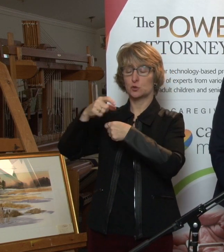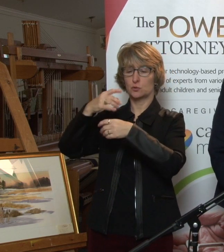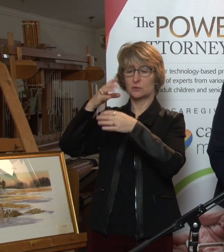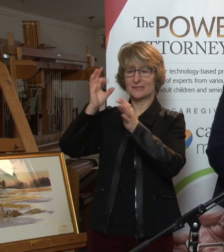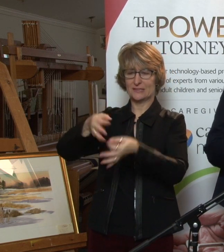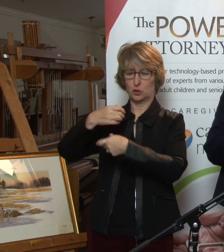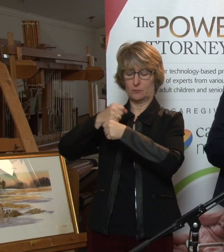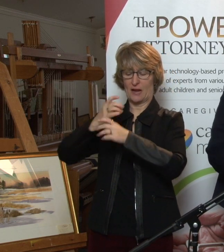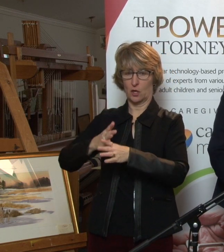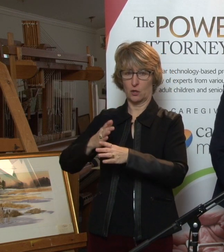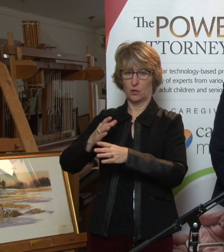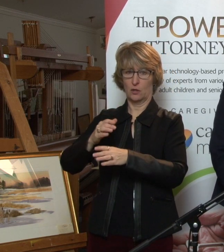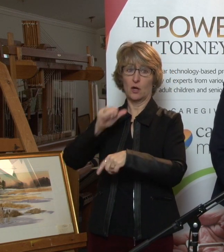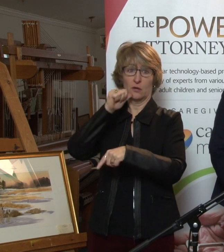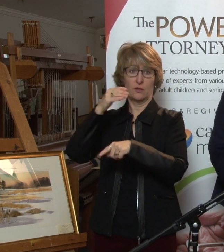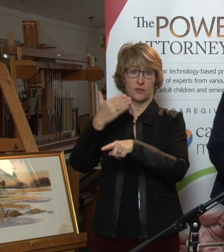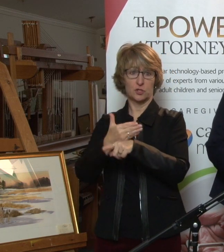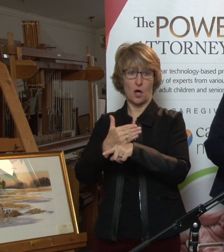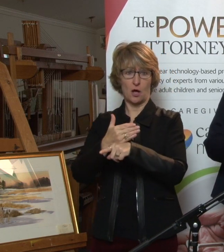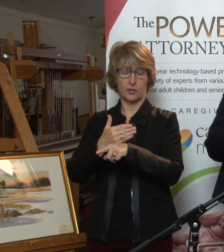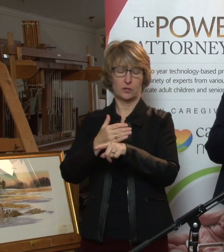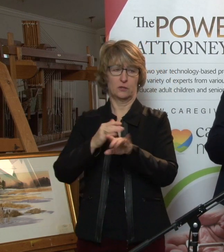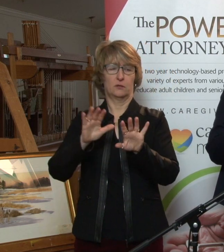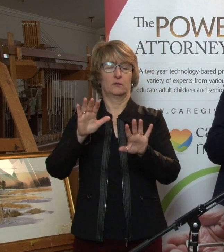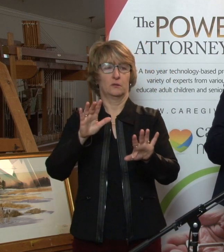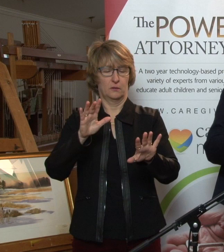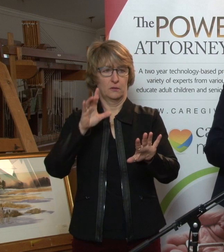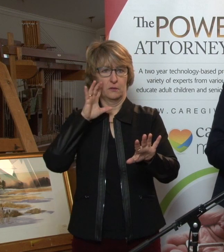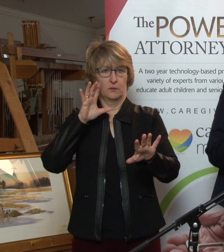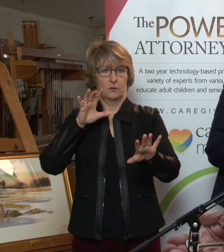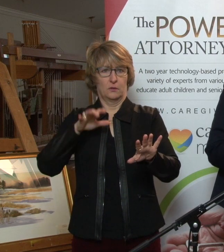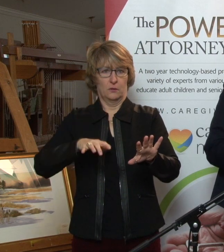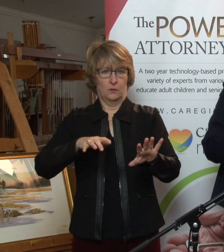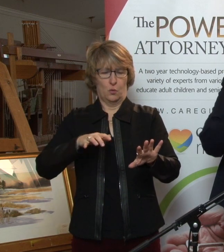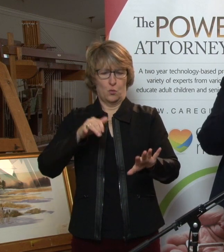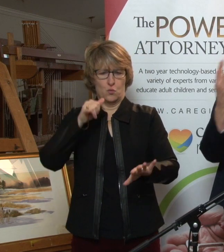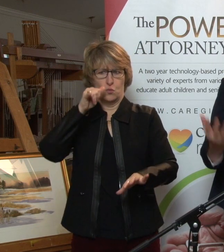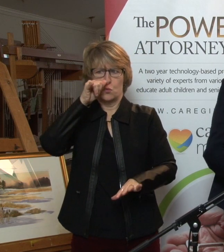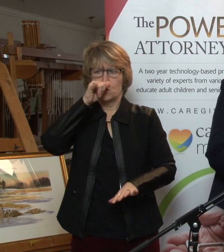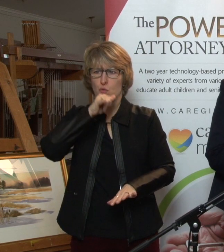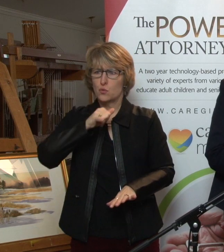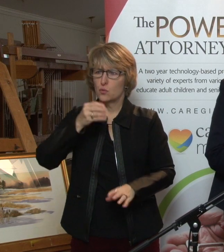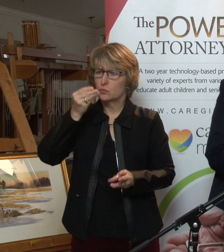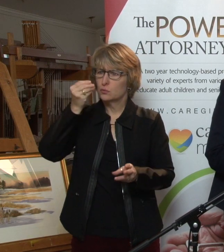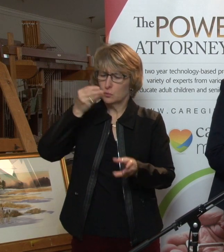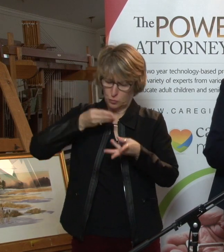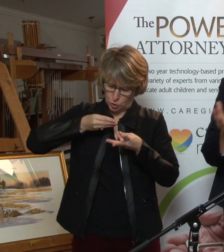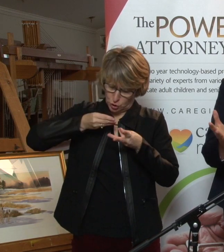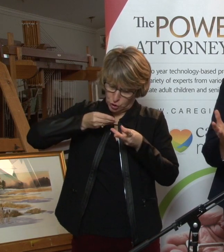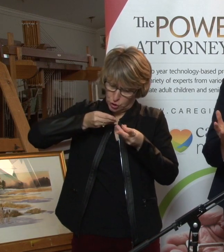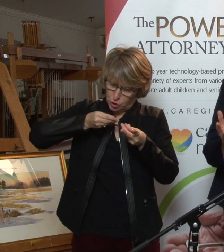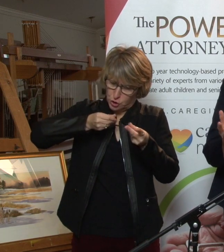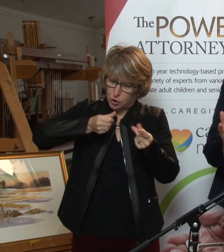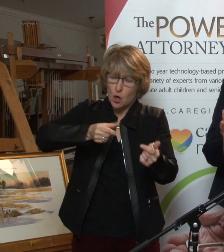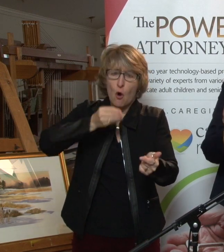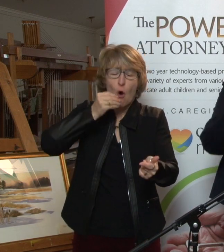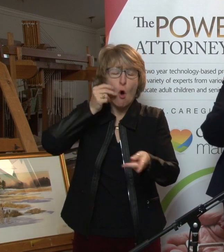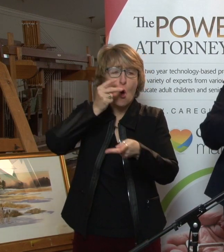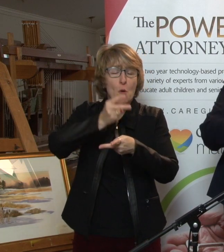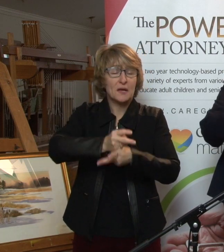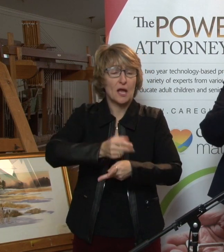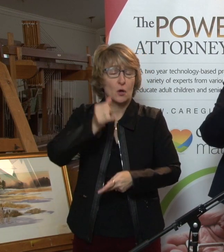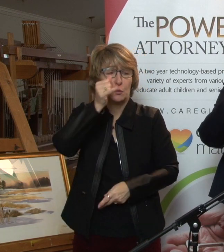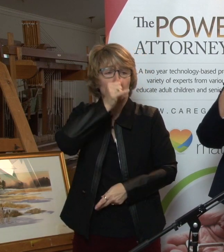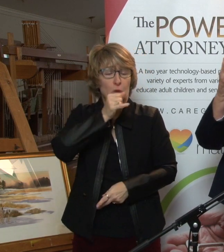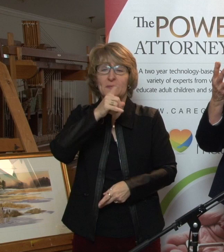reality hit the daughter of the shocking cost of home care and caring for her mom, because all of a sudden she